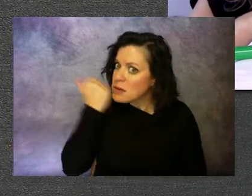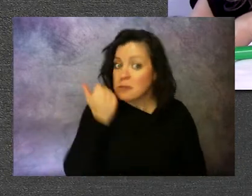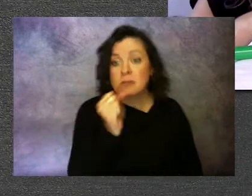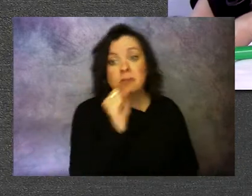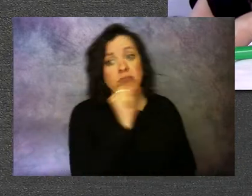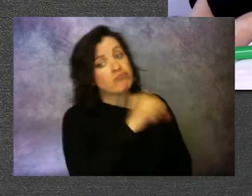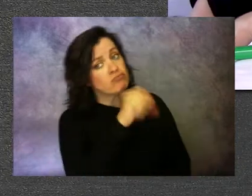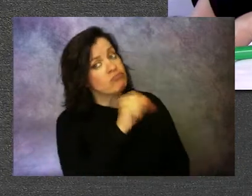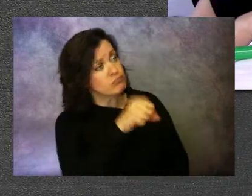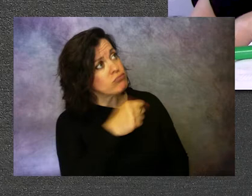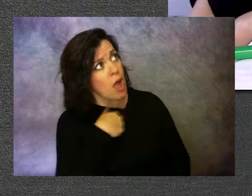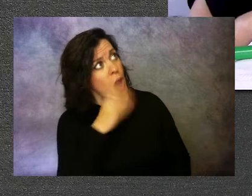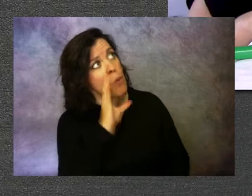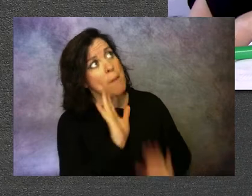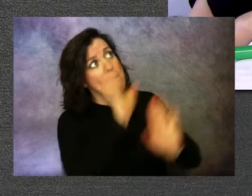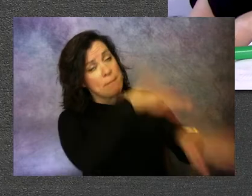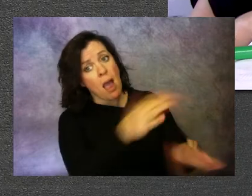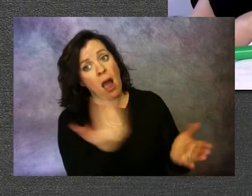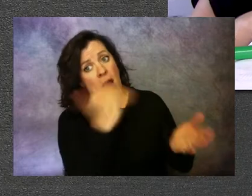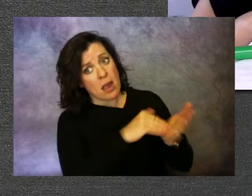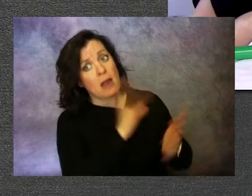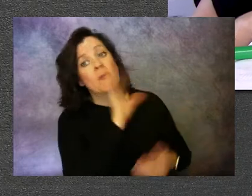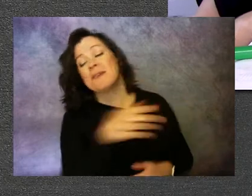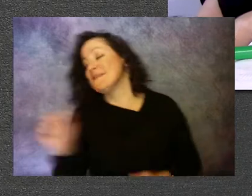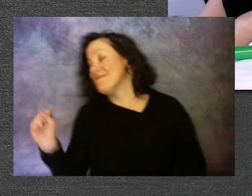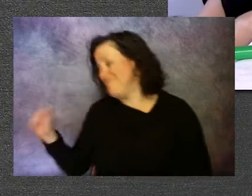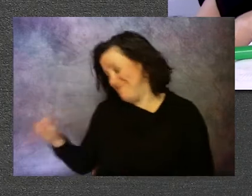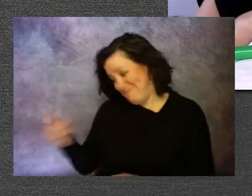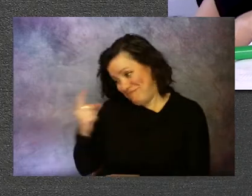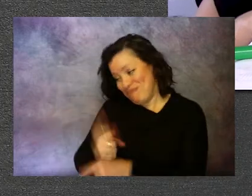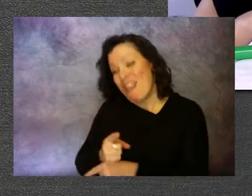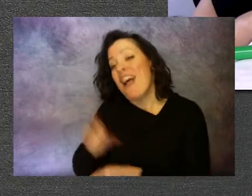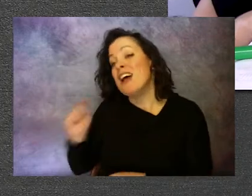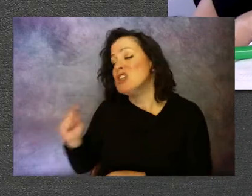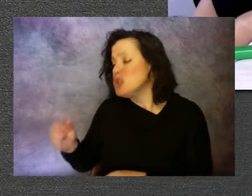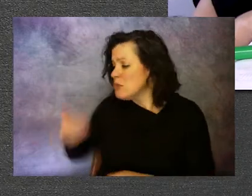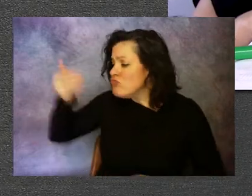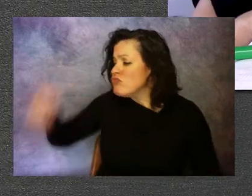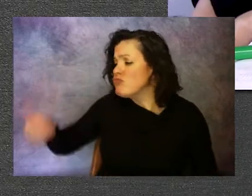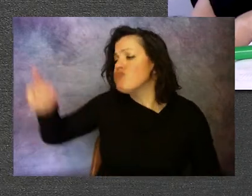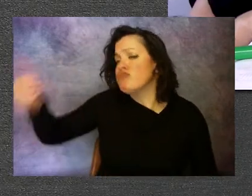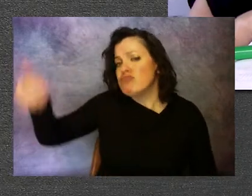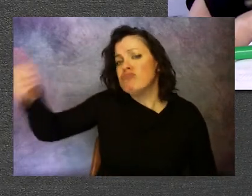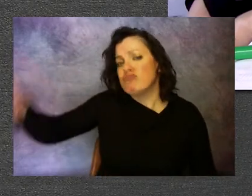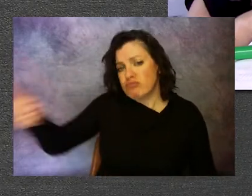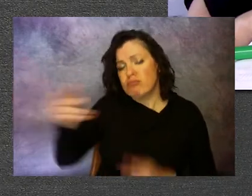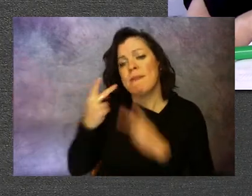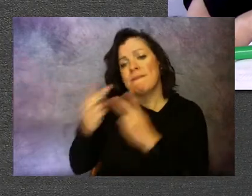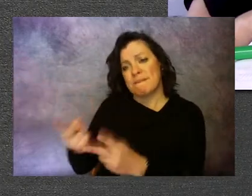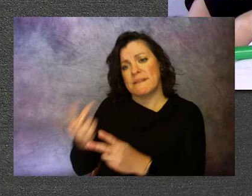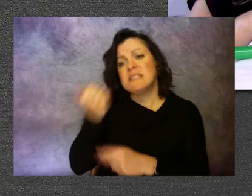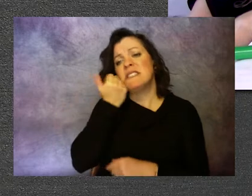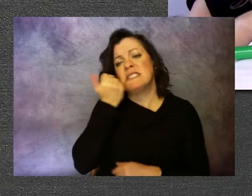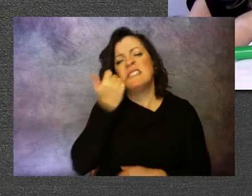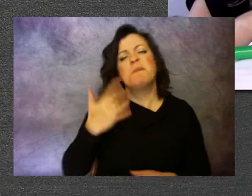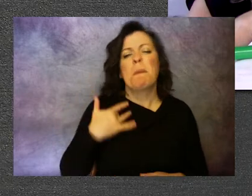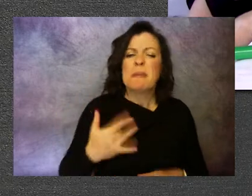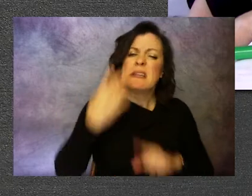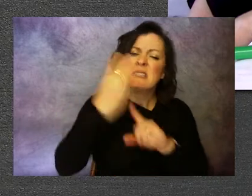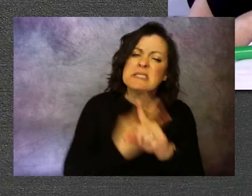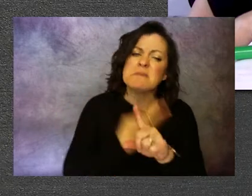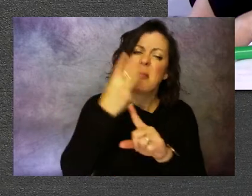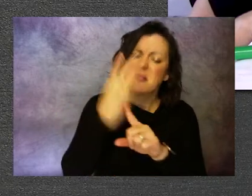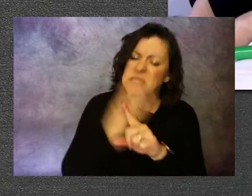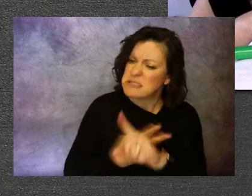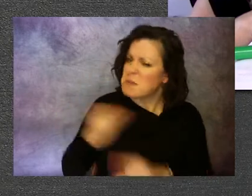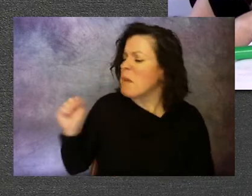I want to go back. Yeah, you get to go back again. Yeah, you should go to the dentist about twice a year, about every 6 months. Yeah,